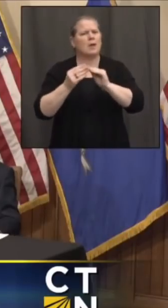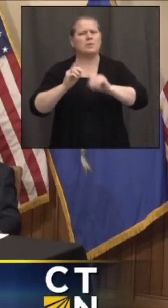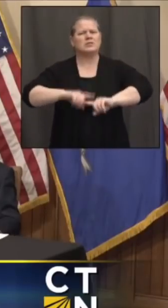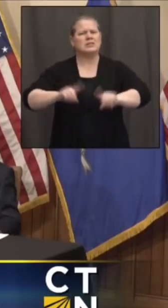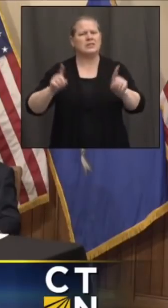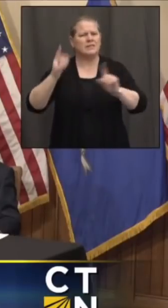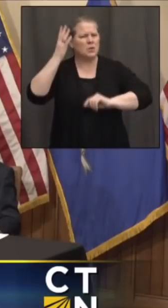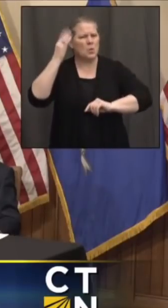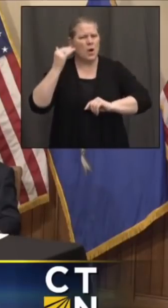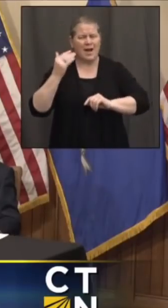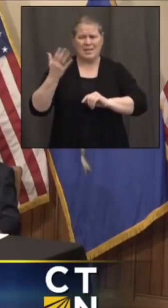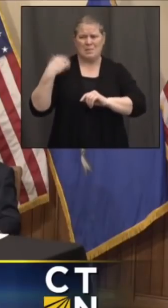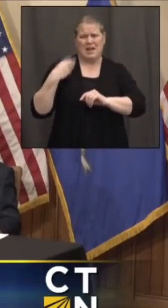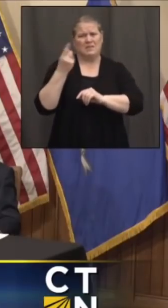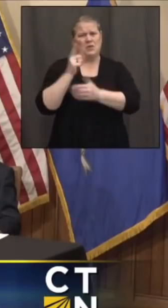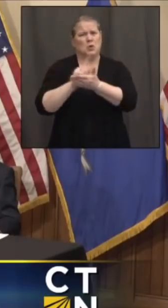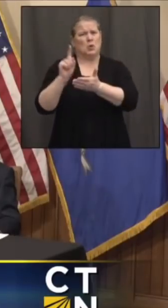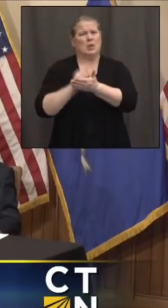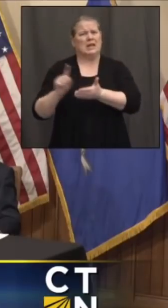weeks now.